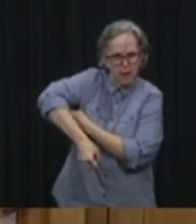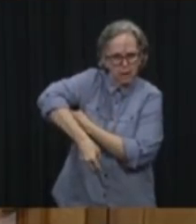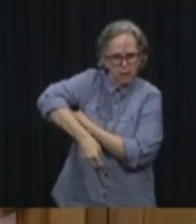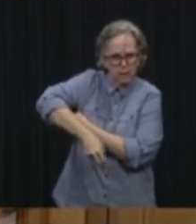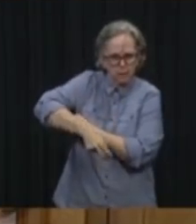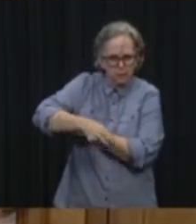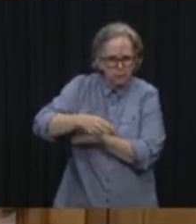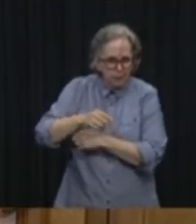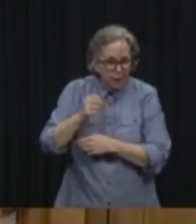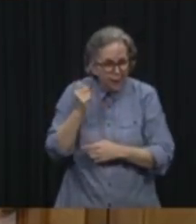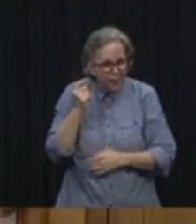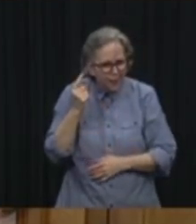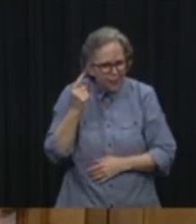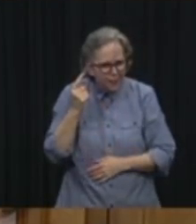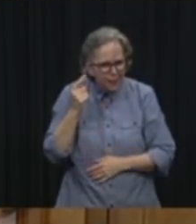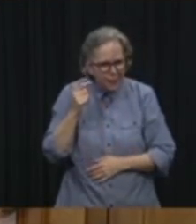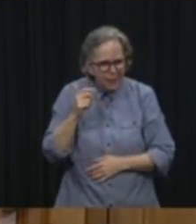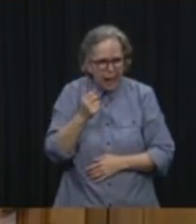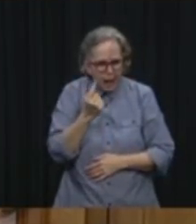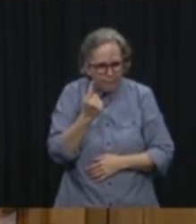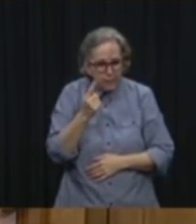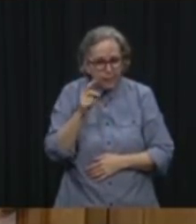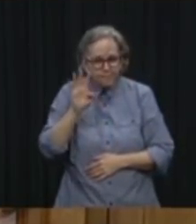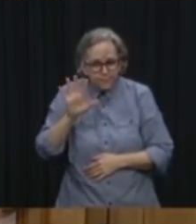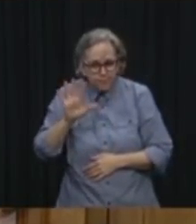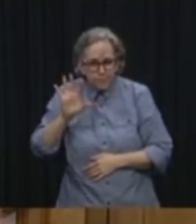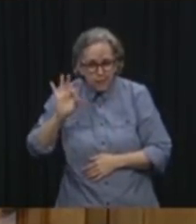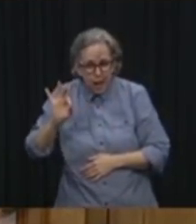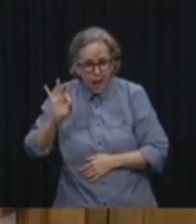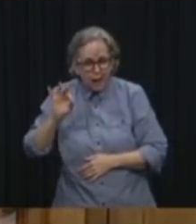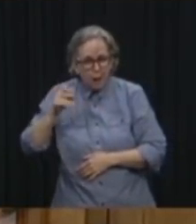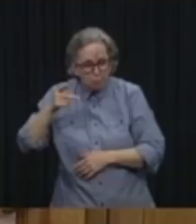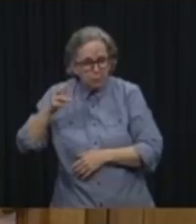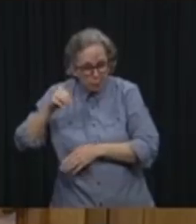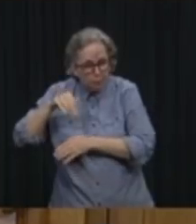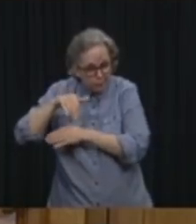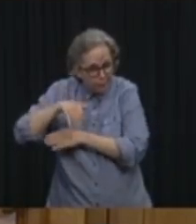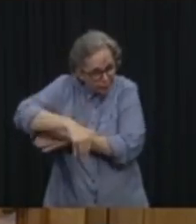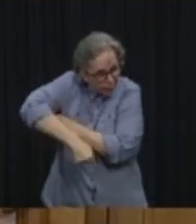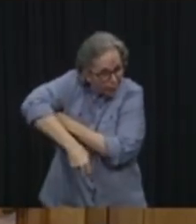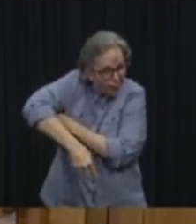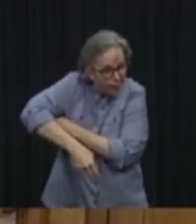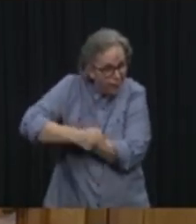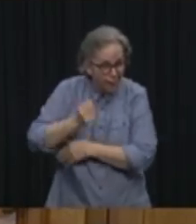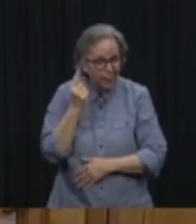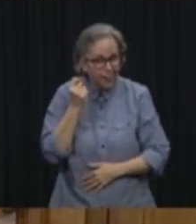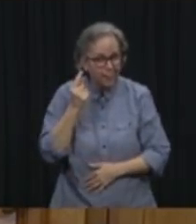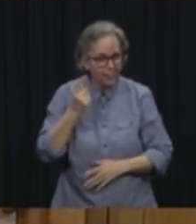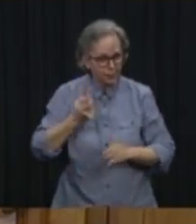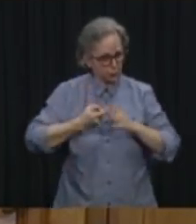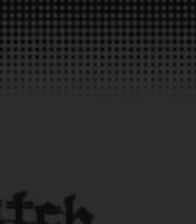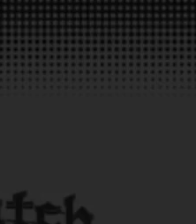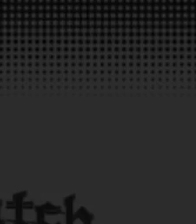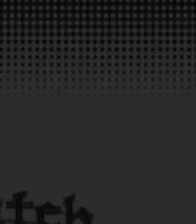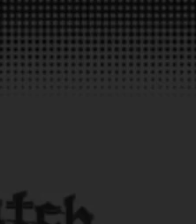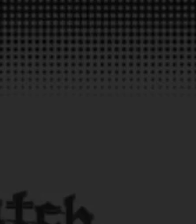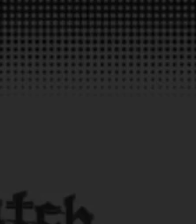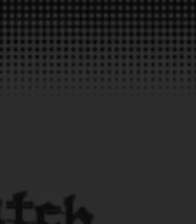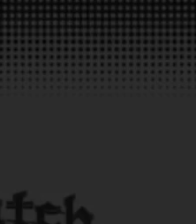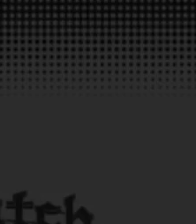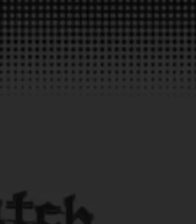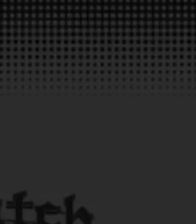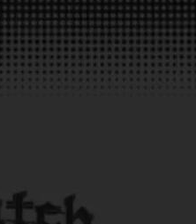11:59 p.m. Monday night. It will stay in effect until April 6th.